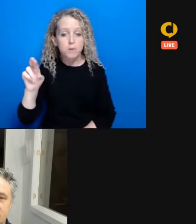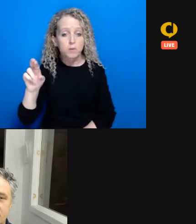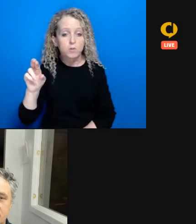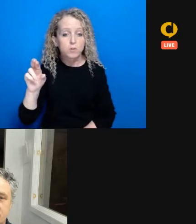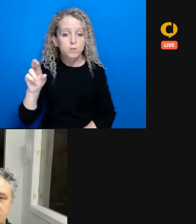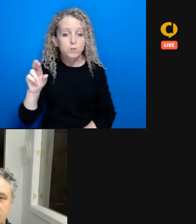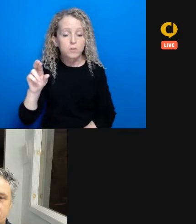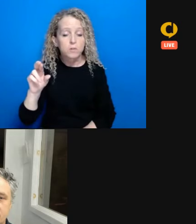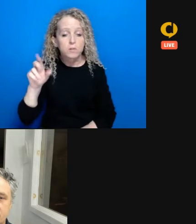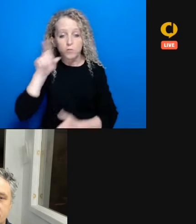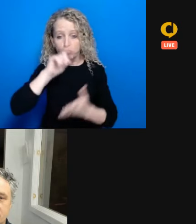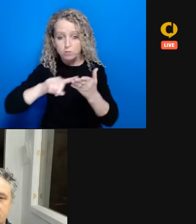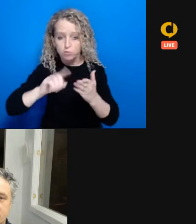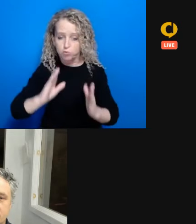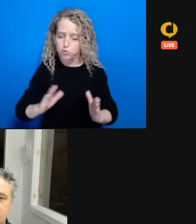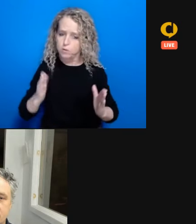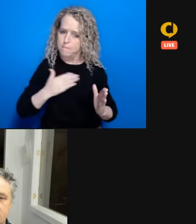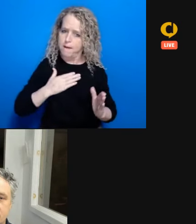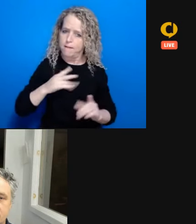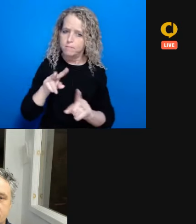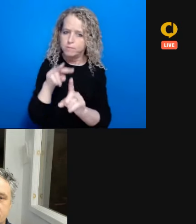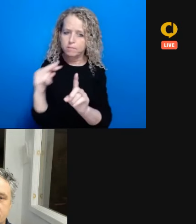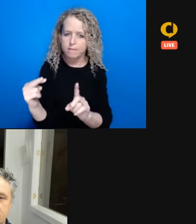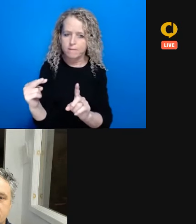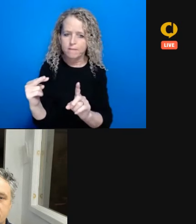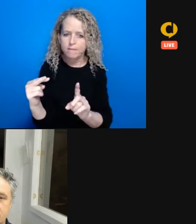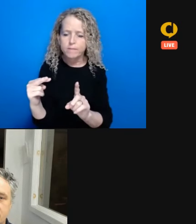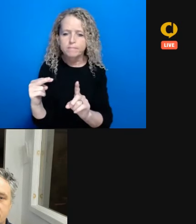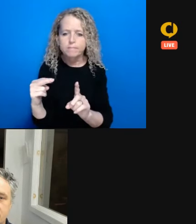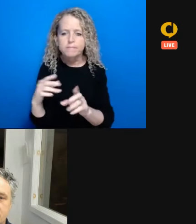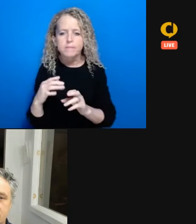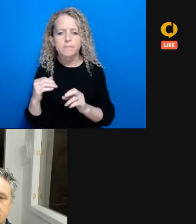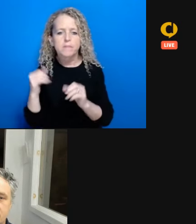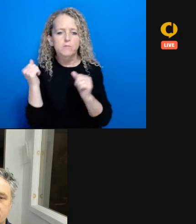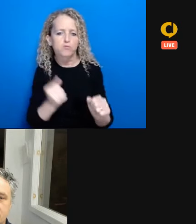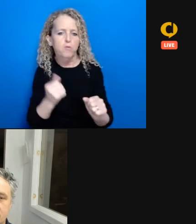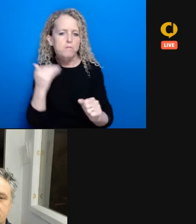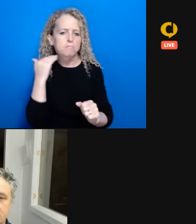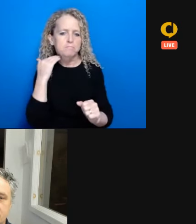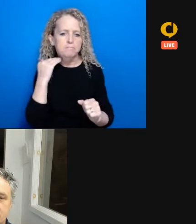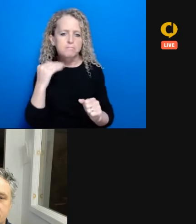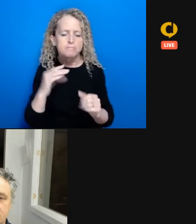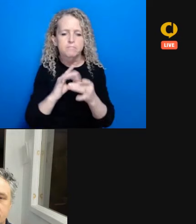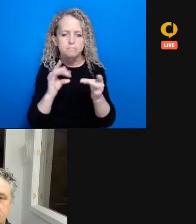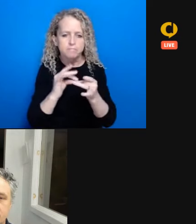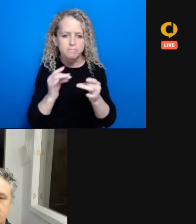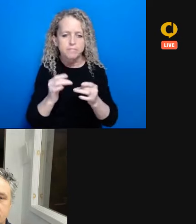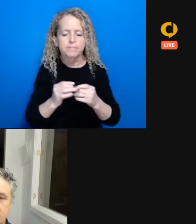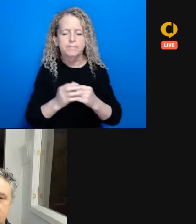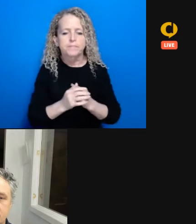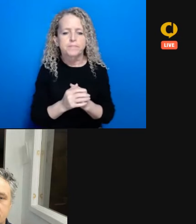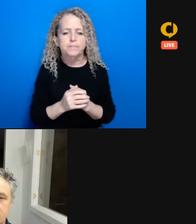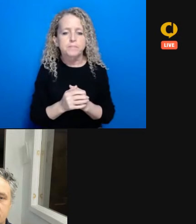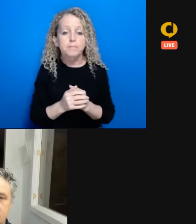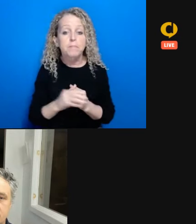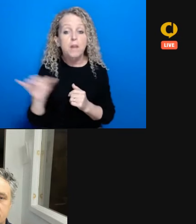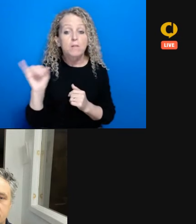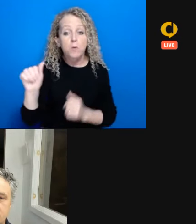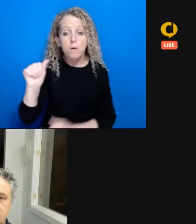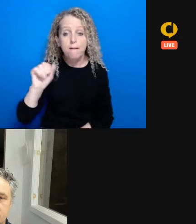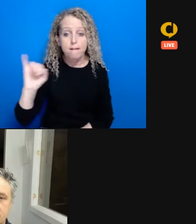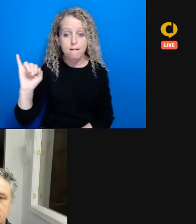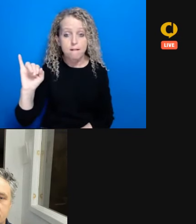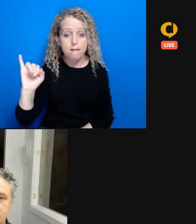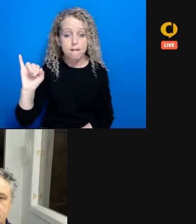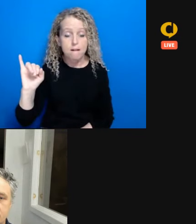from that perspective. And for me, as a researcher, AI is another tool in